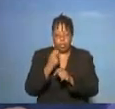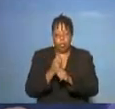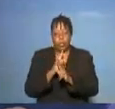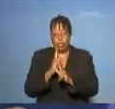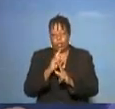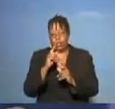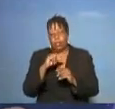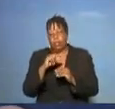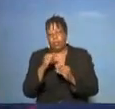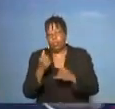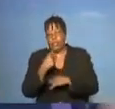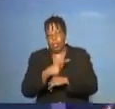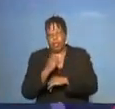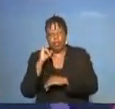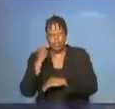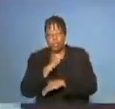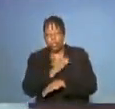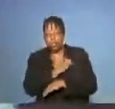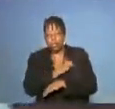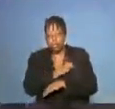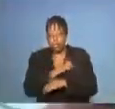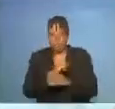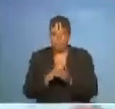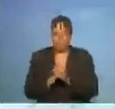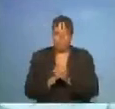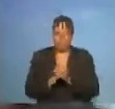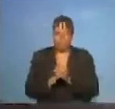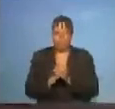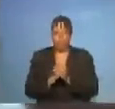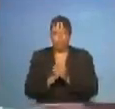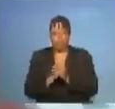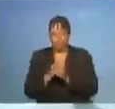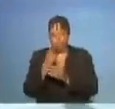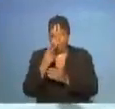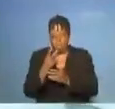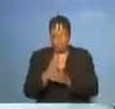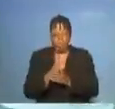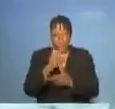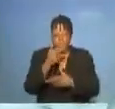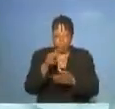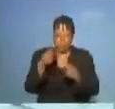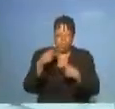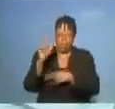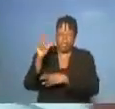with our Jimenita Swain. They are coming later. The patterns are different.